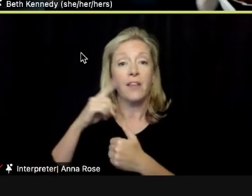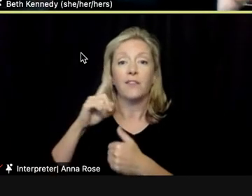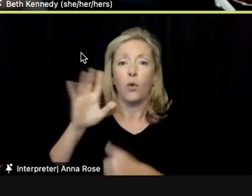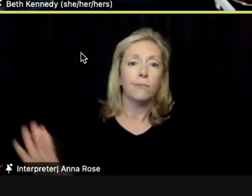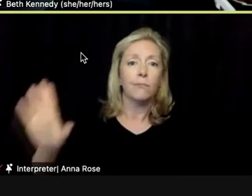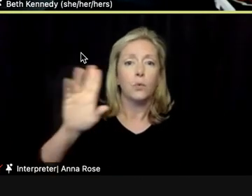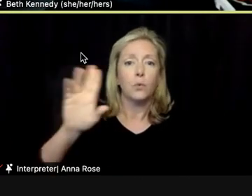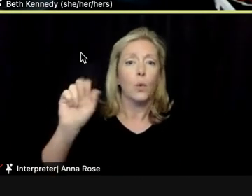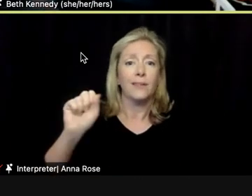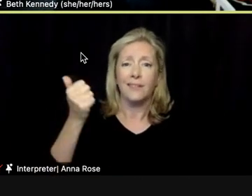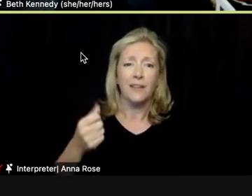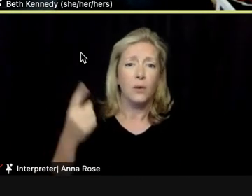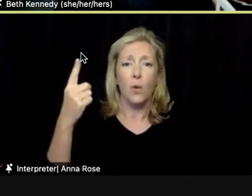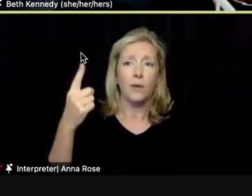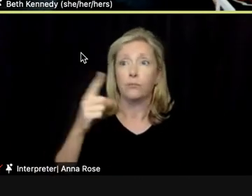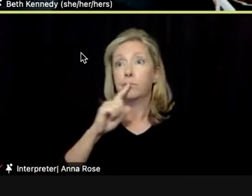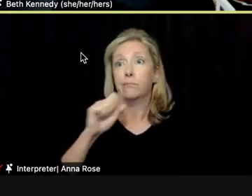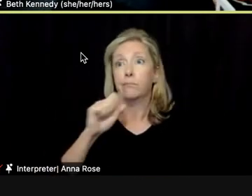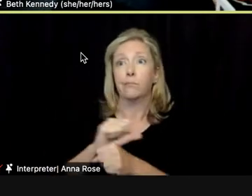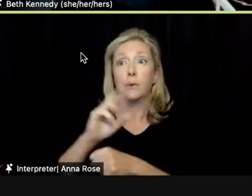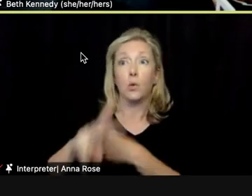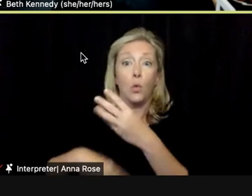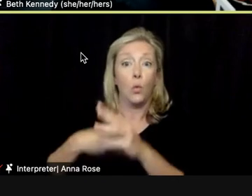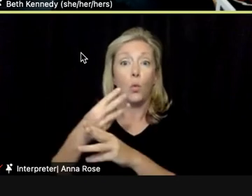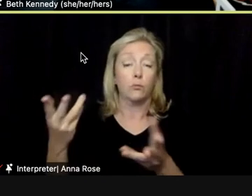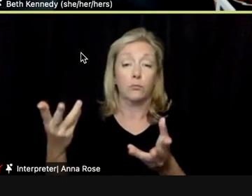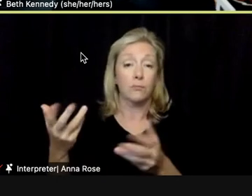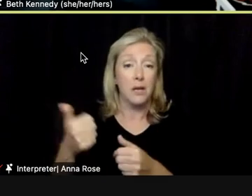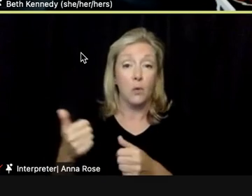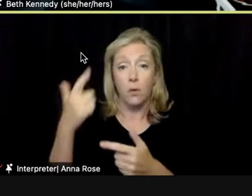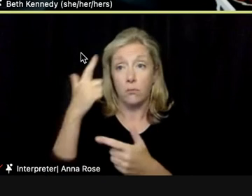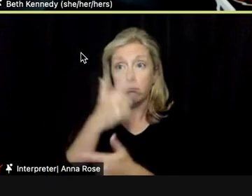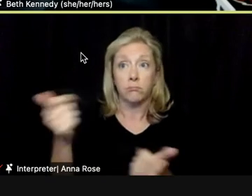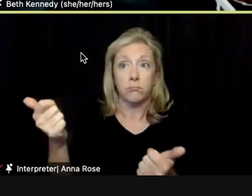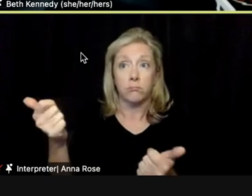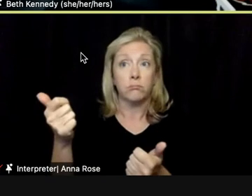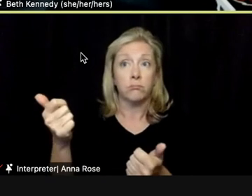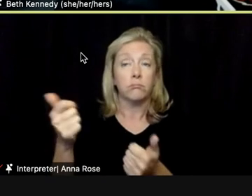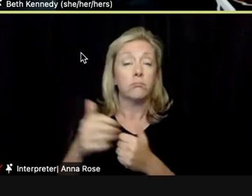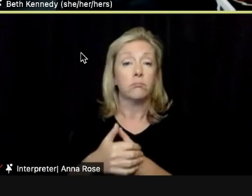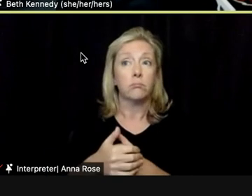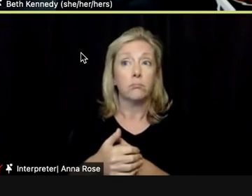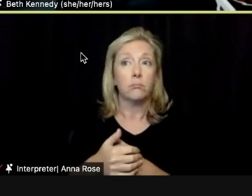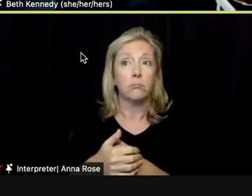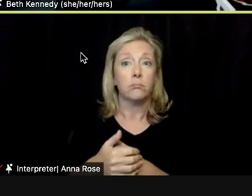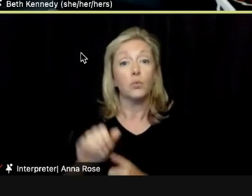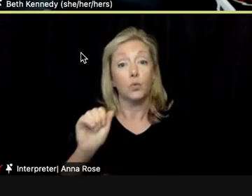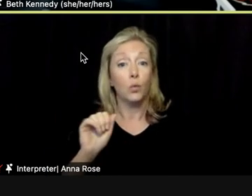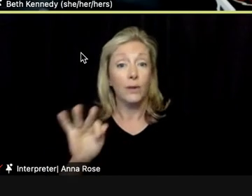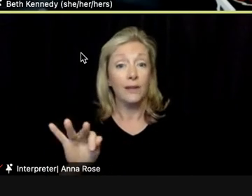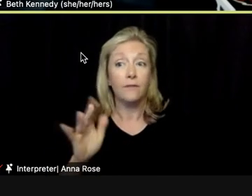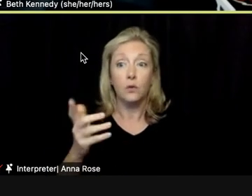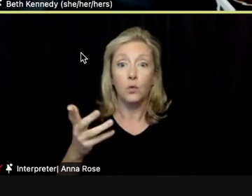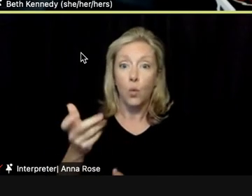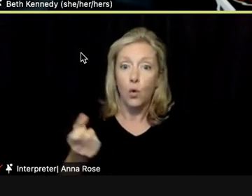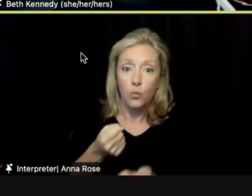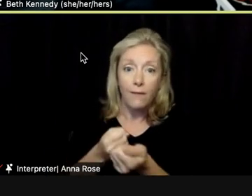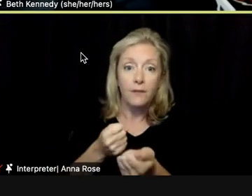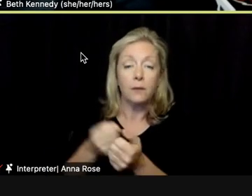States, or really anyone in the world could take these classes. So if you are trying to advocate for an intervener